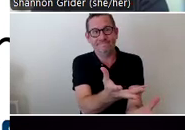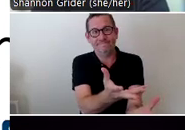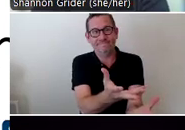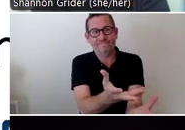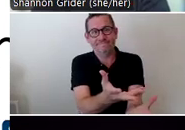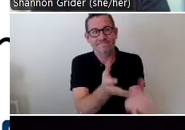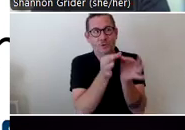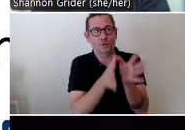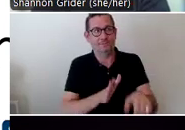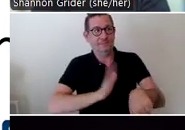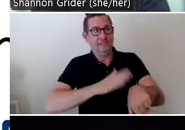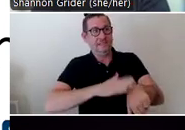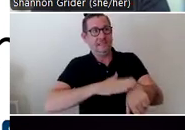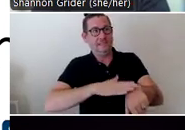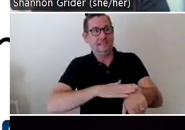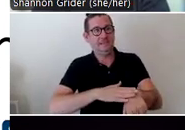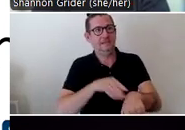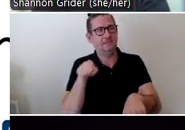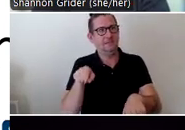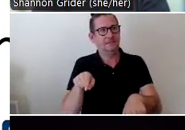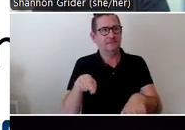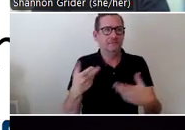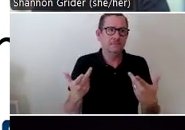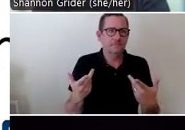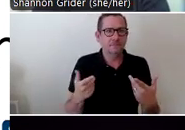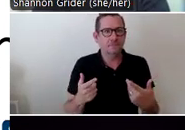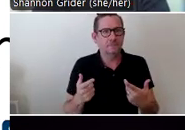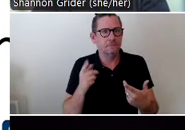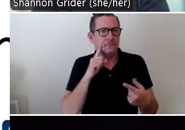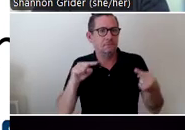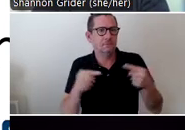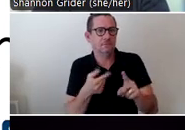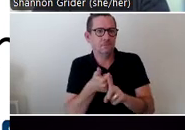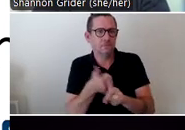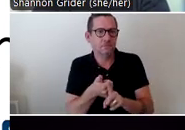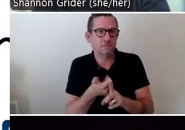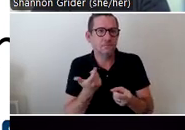that. Honestly, just let them know that,